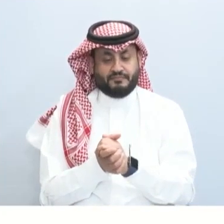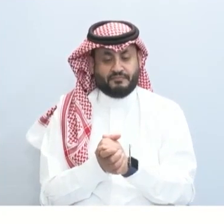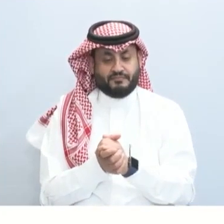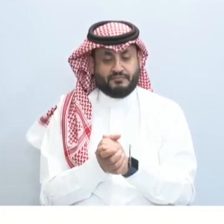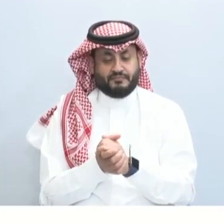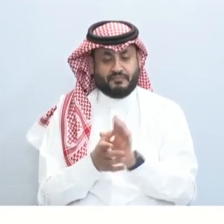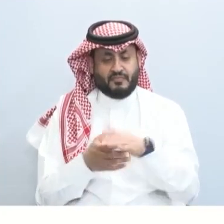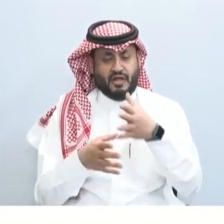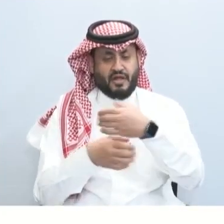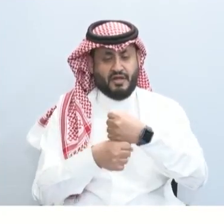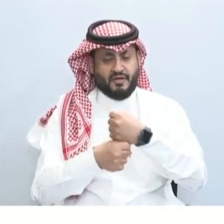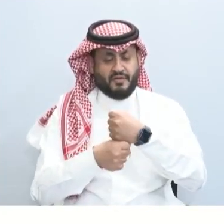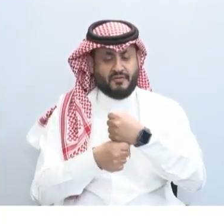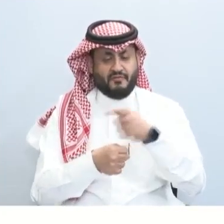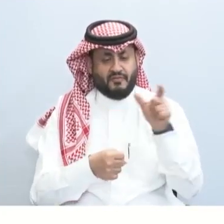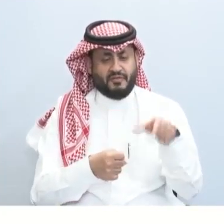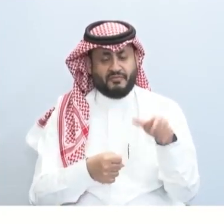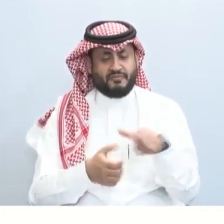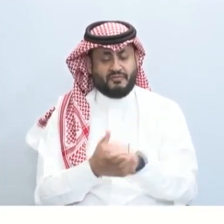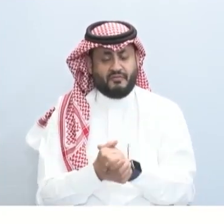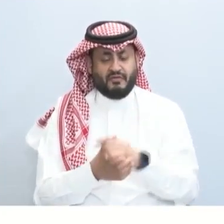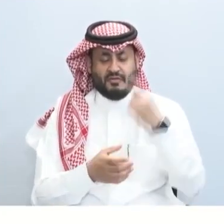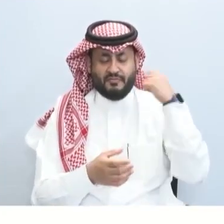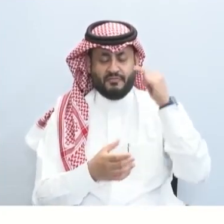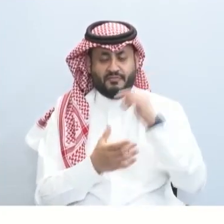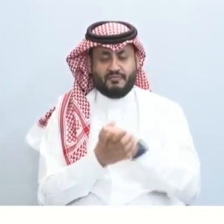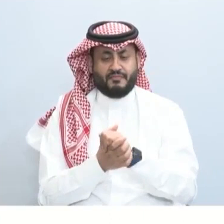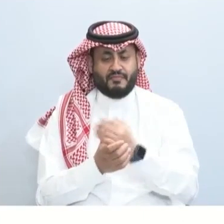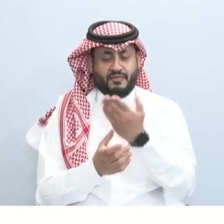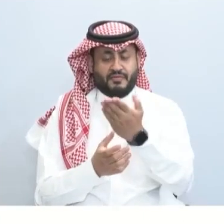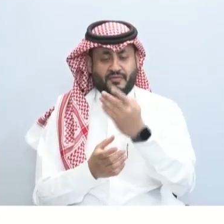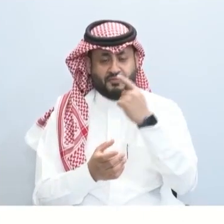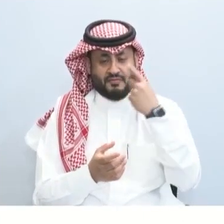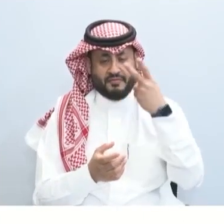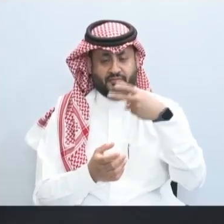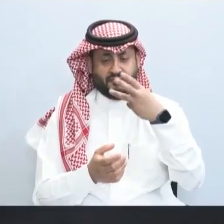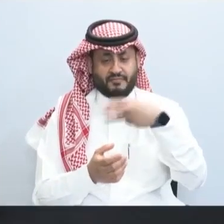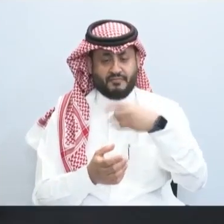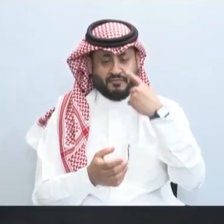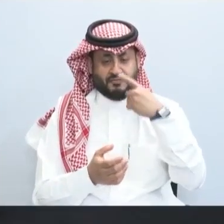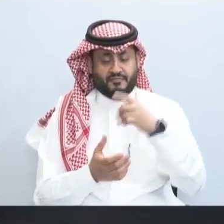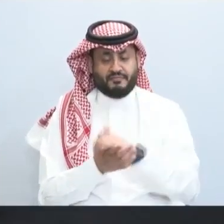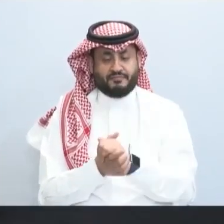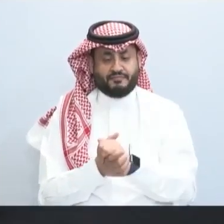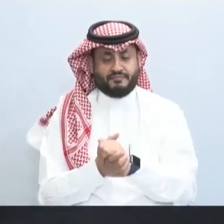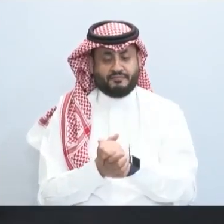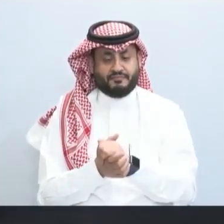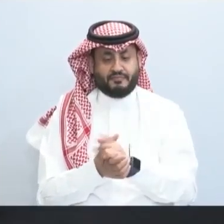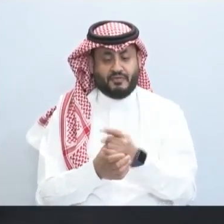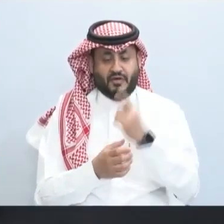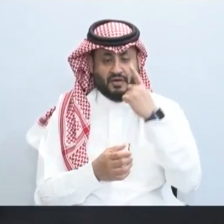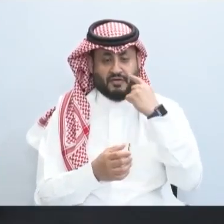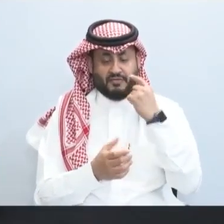the faith of the people who believe in this vision, also with